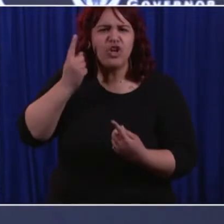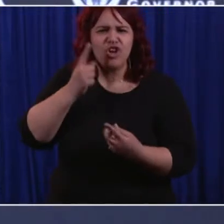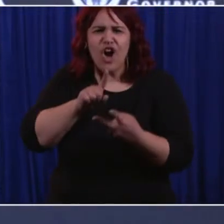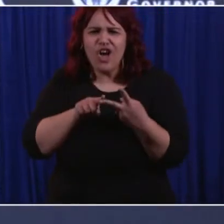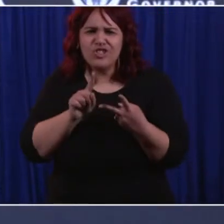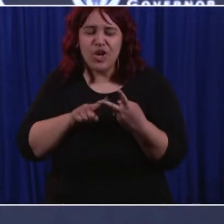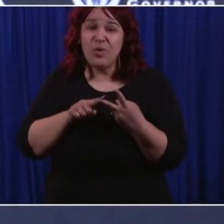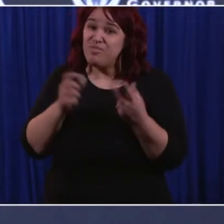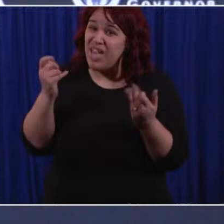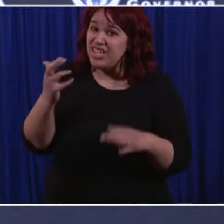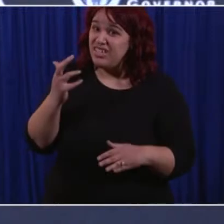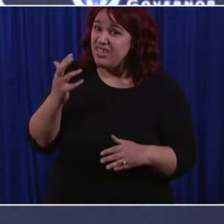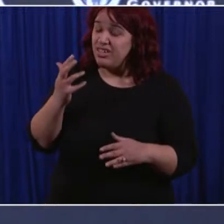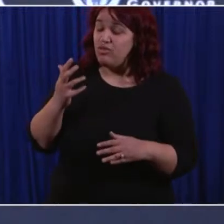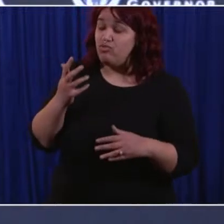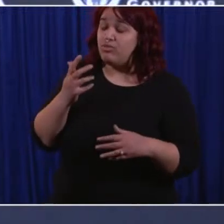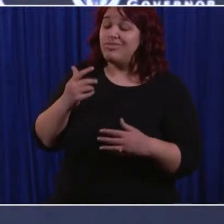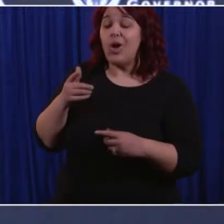many other Republicans?